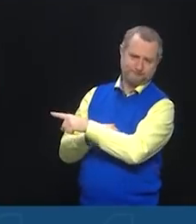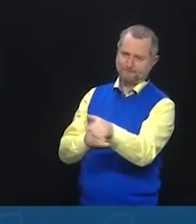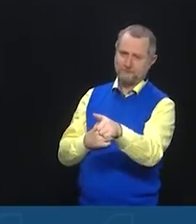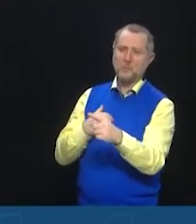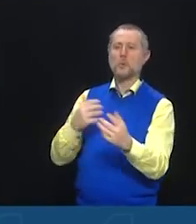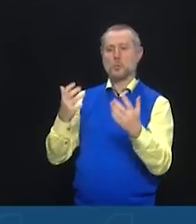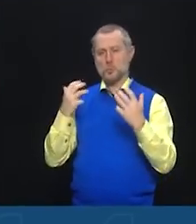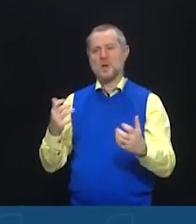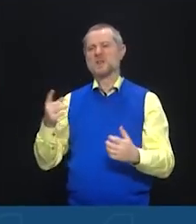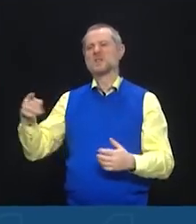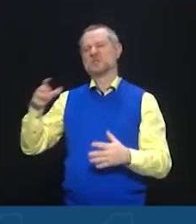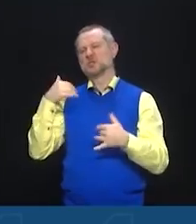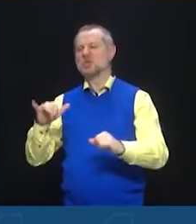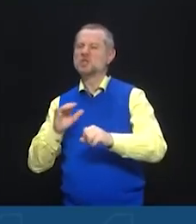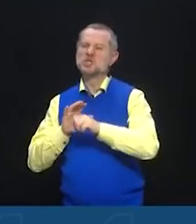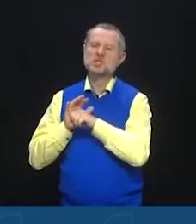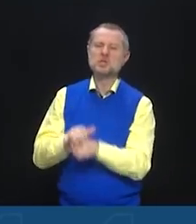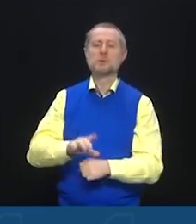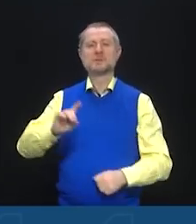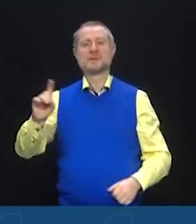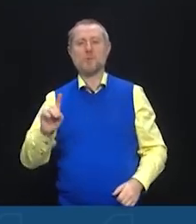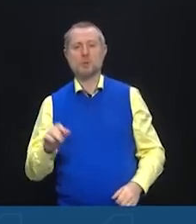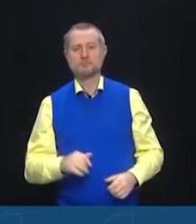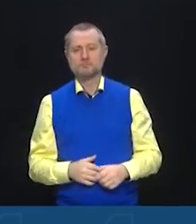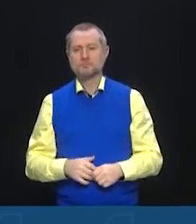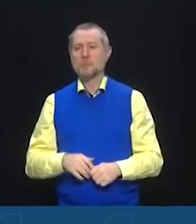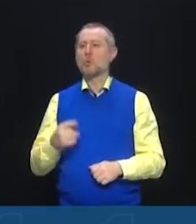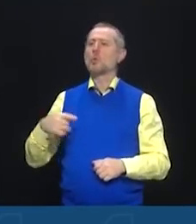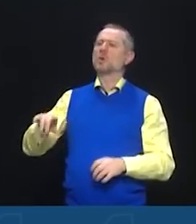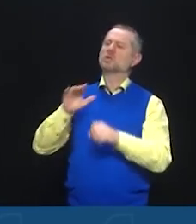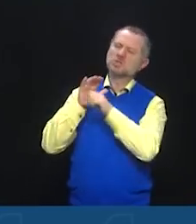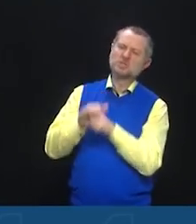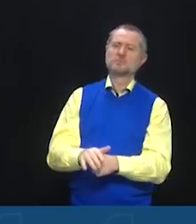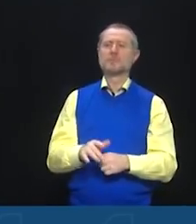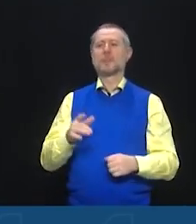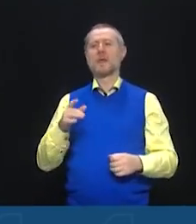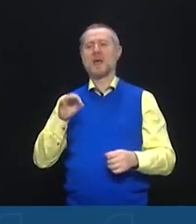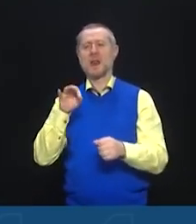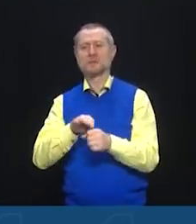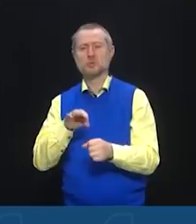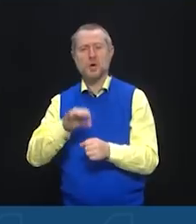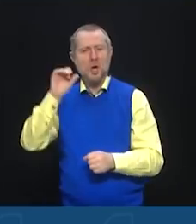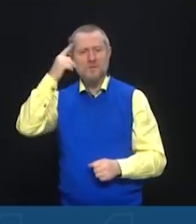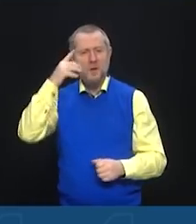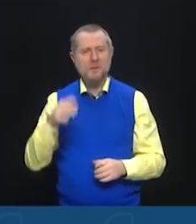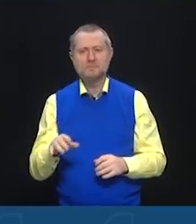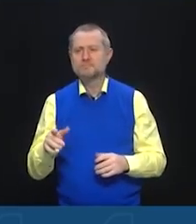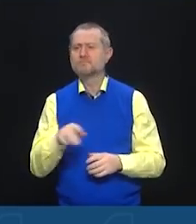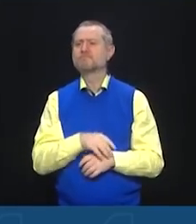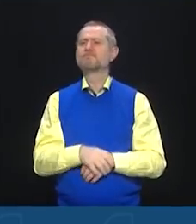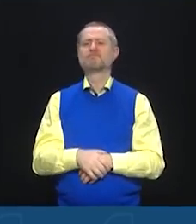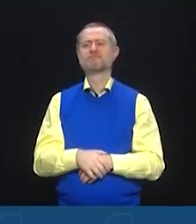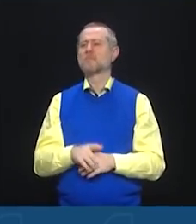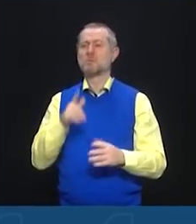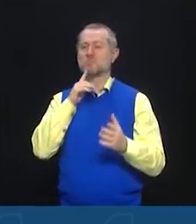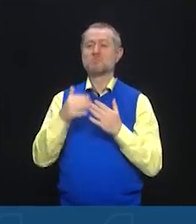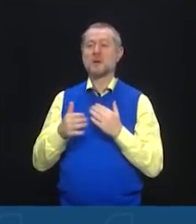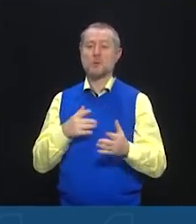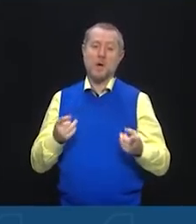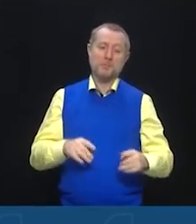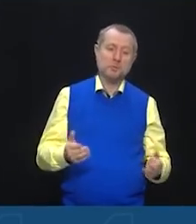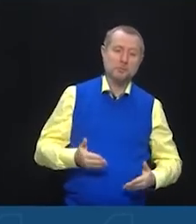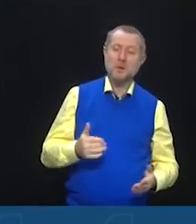of democracy, undermining a democratically elected government, which, as we see, we'll stand up to assaults, whether it's in our own country or